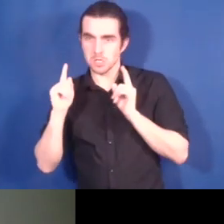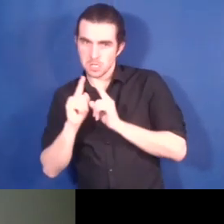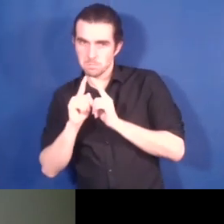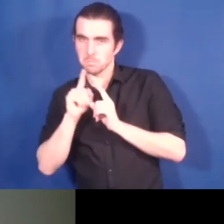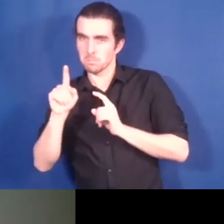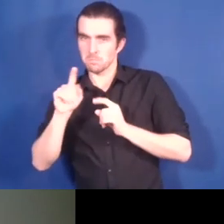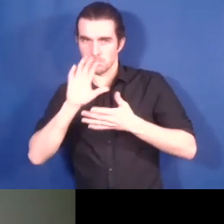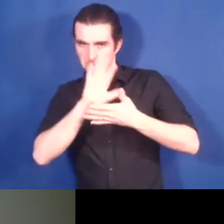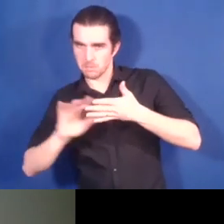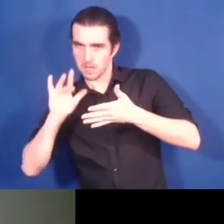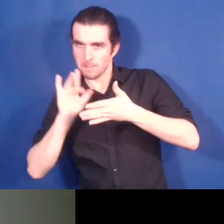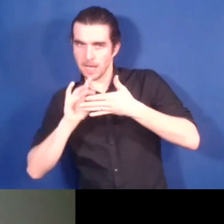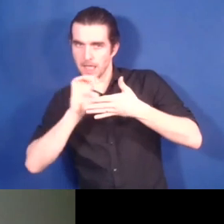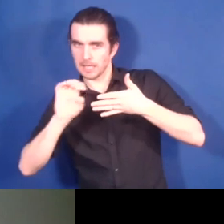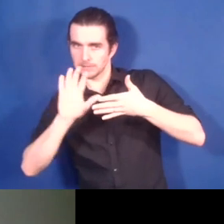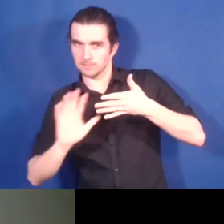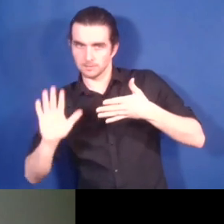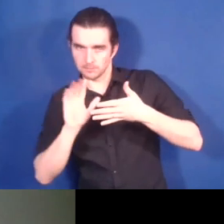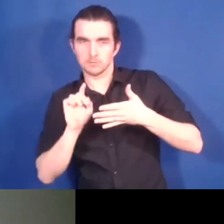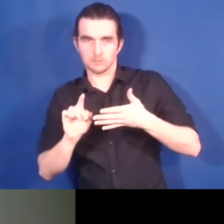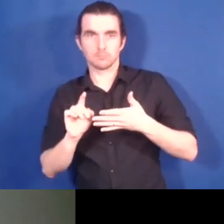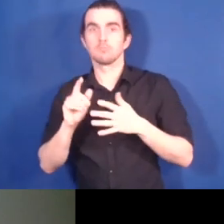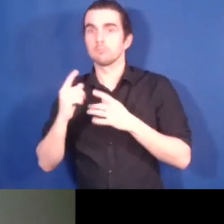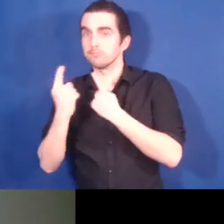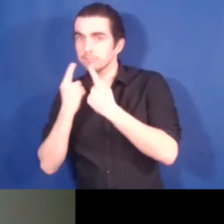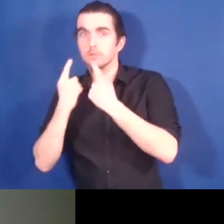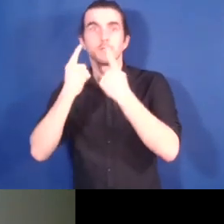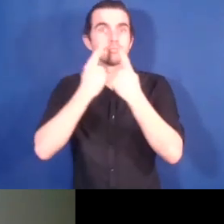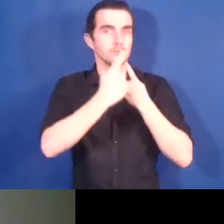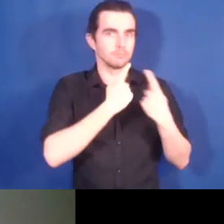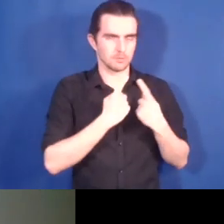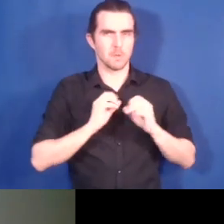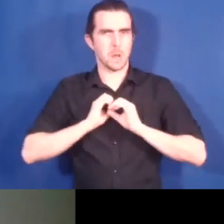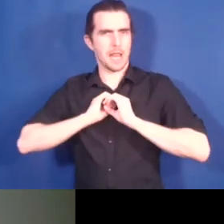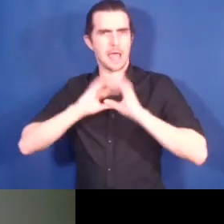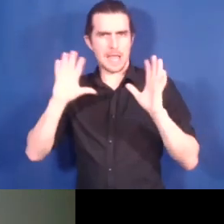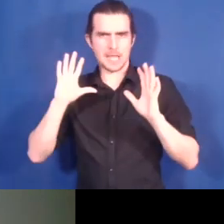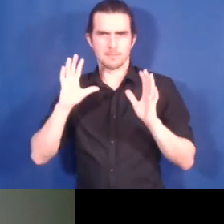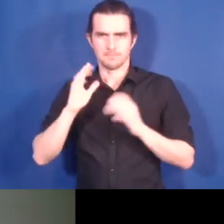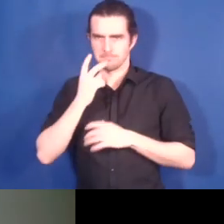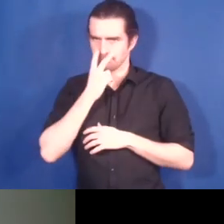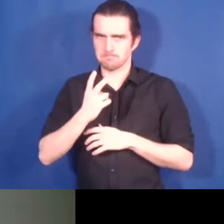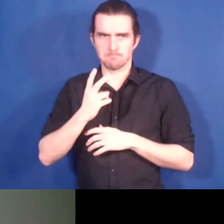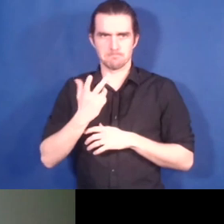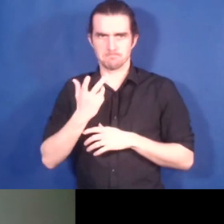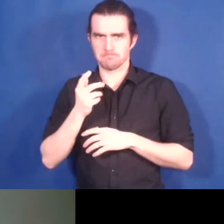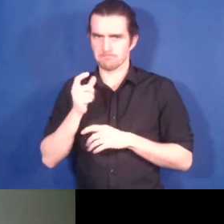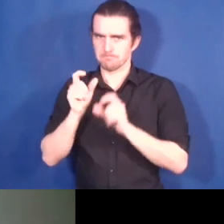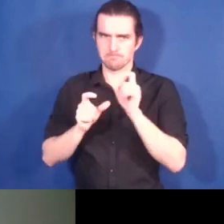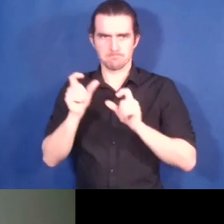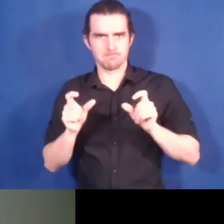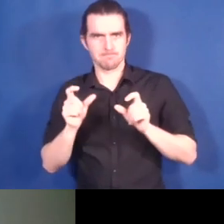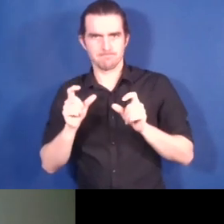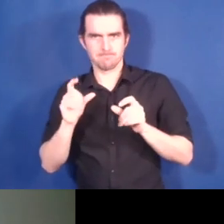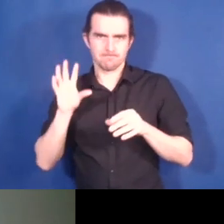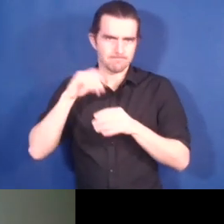country solutions. And that is now guided by a multi-year strategy. It's officially the